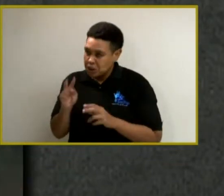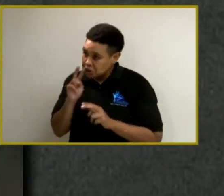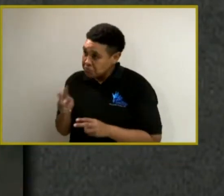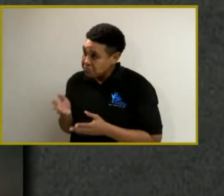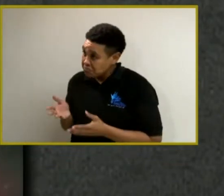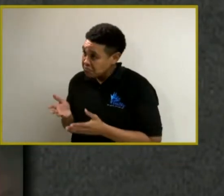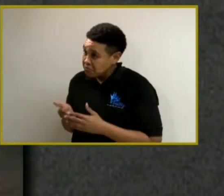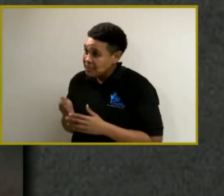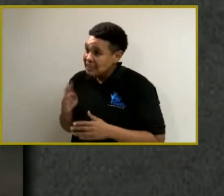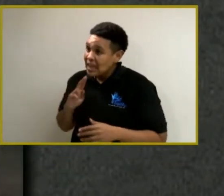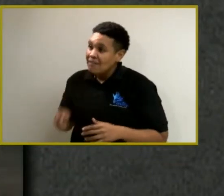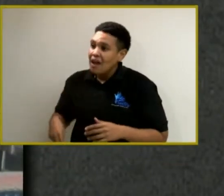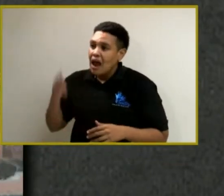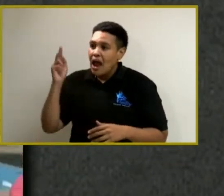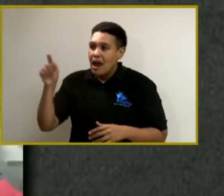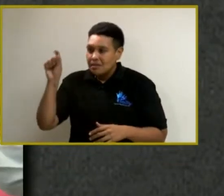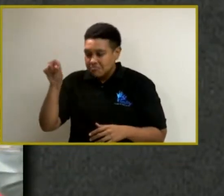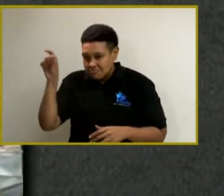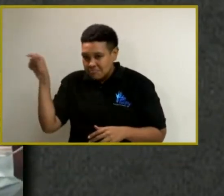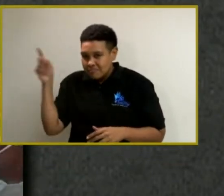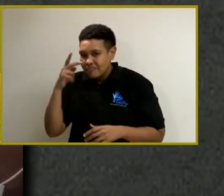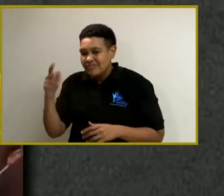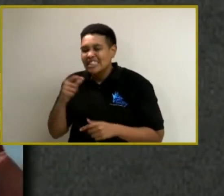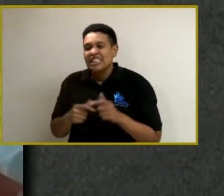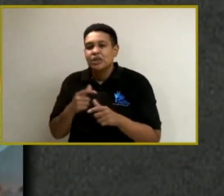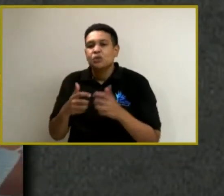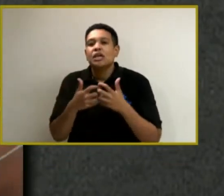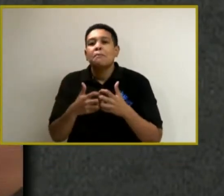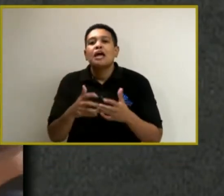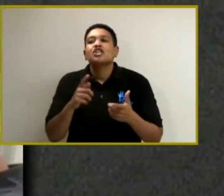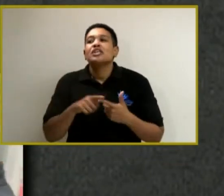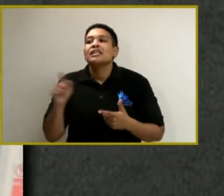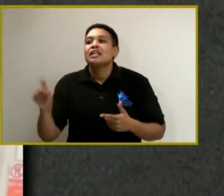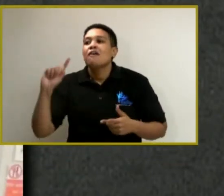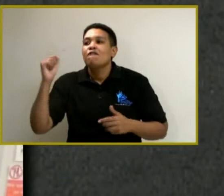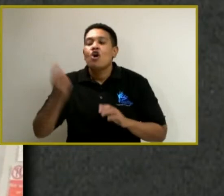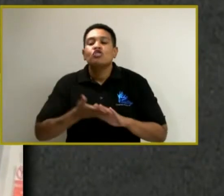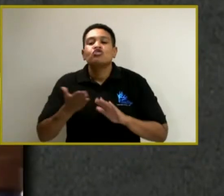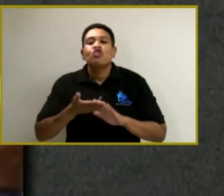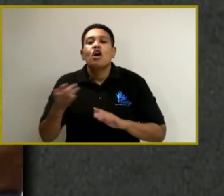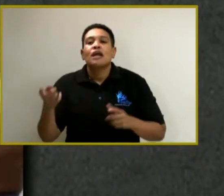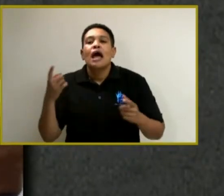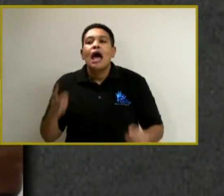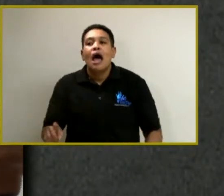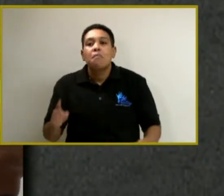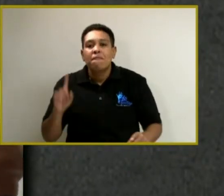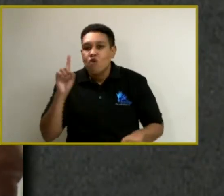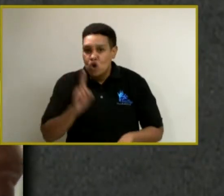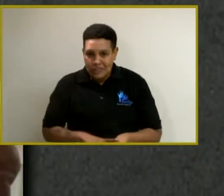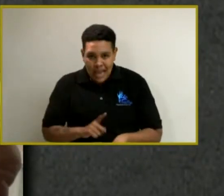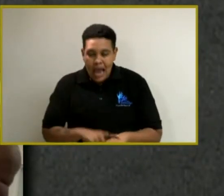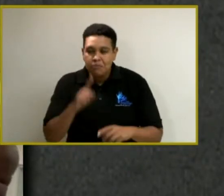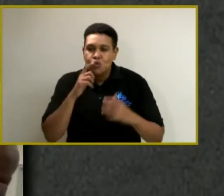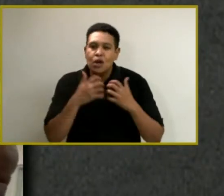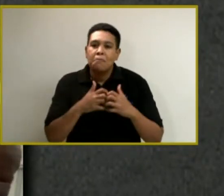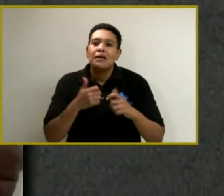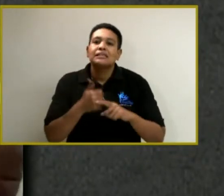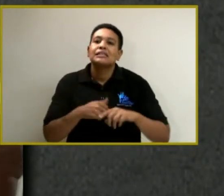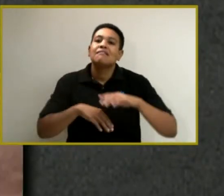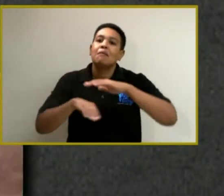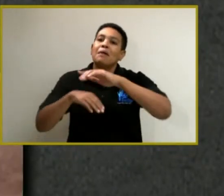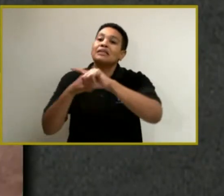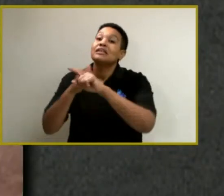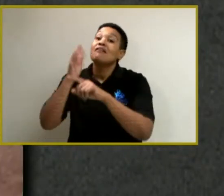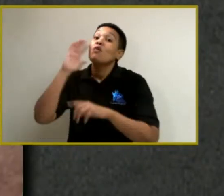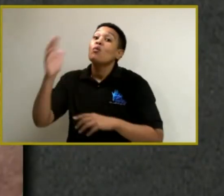which is the MySeq next generation sequencing machine. This is the first run that is occurring currently. So the machine basically is